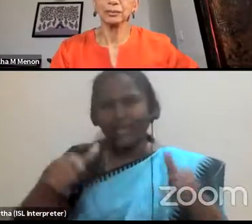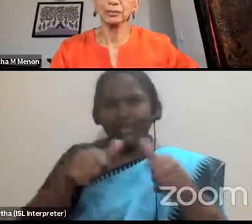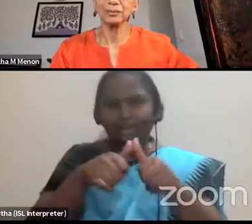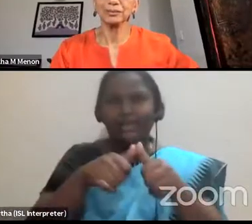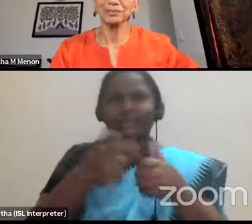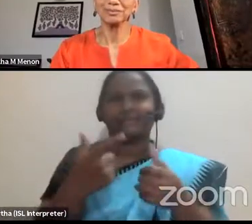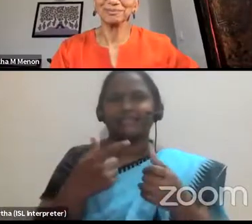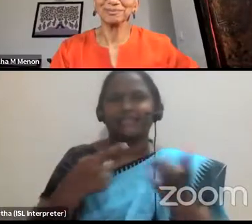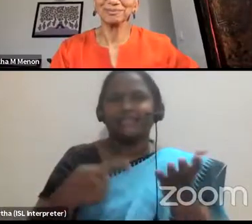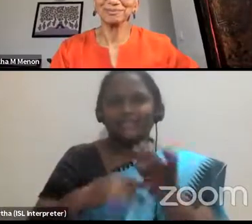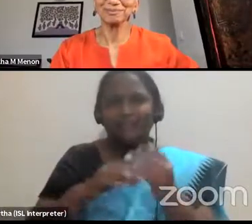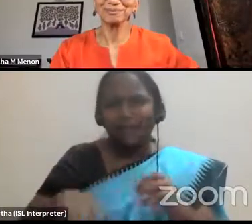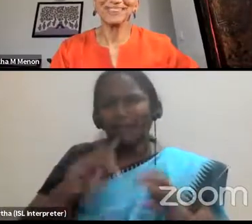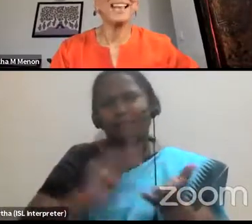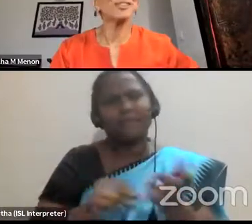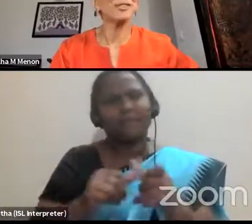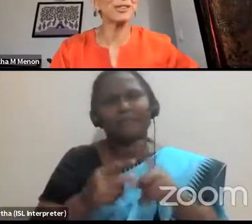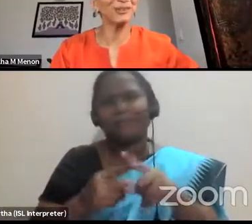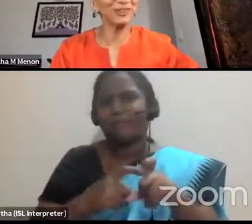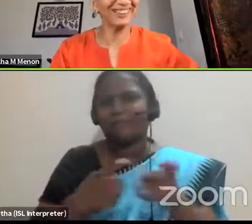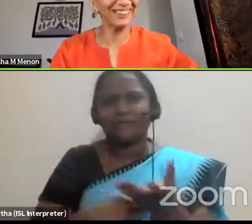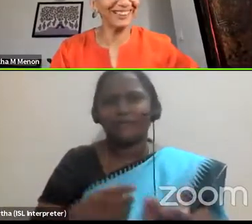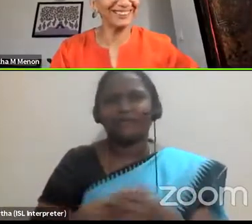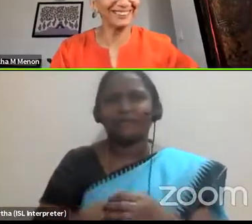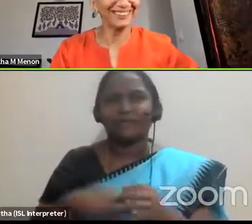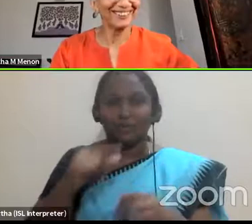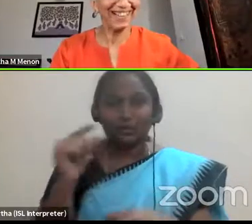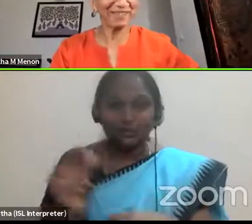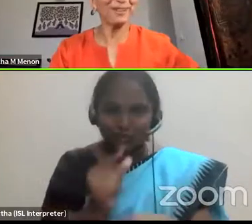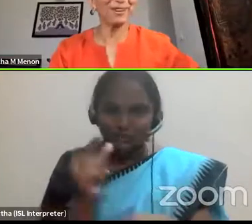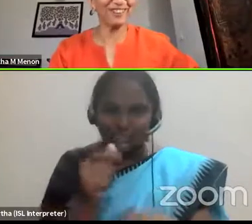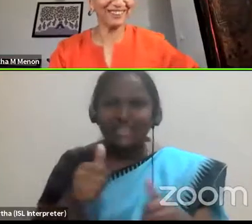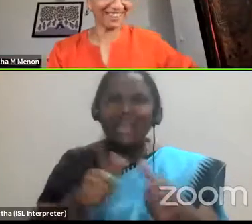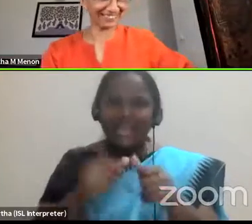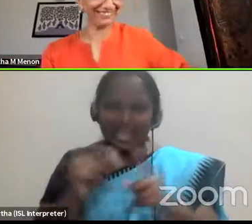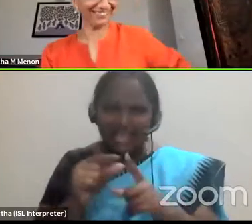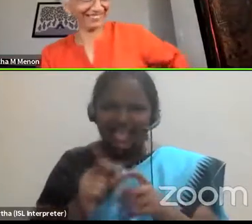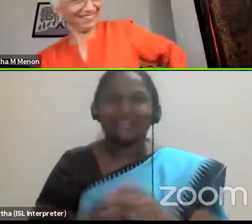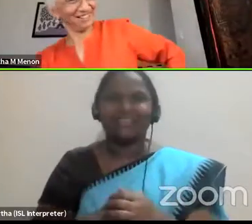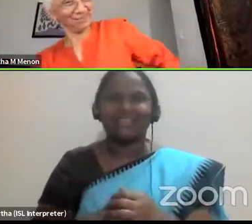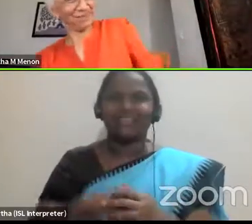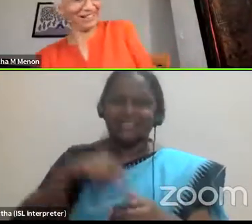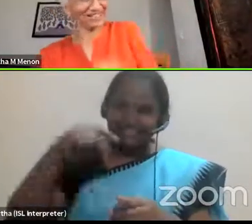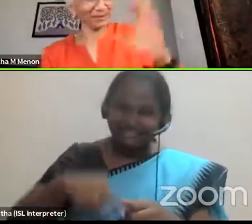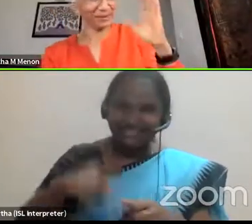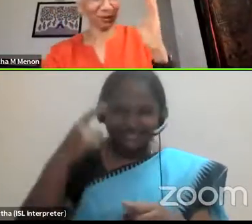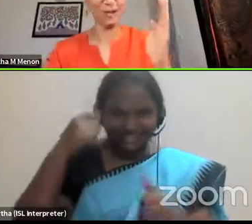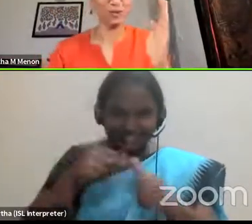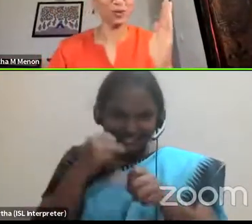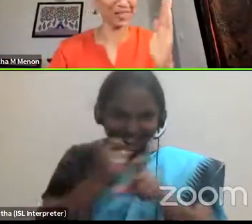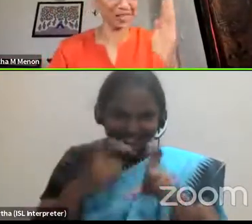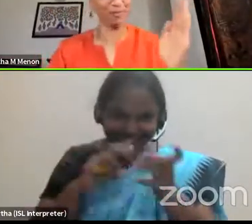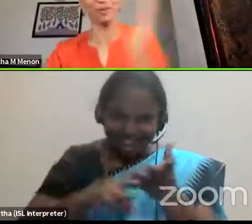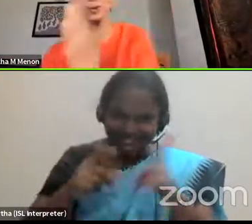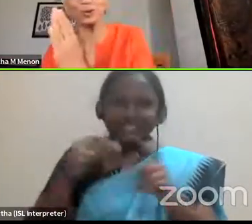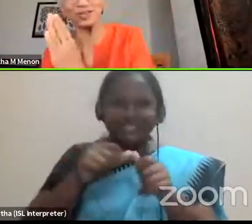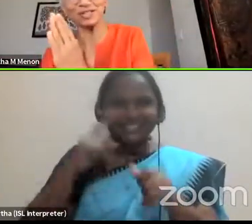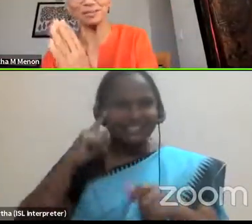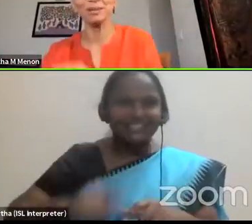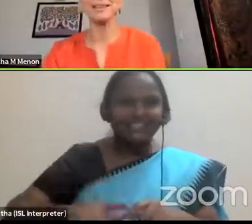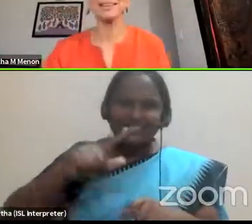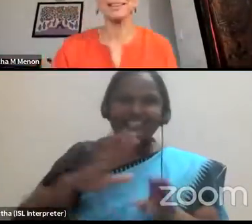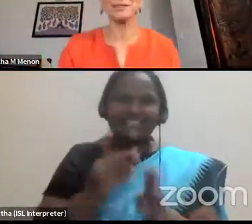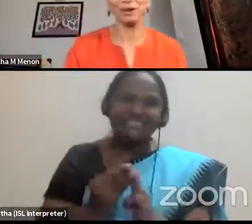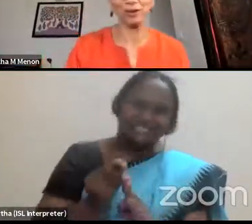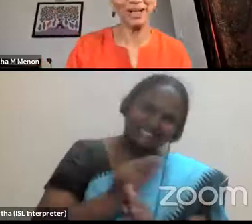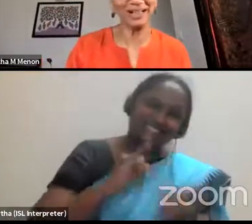STEAM matters, right? Using that, I've been on that agenda for a while, saying we don't have to use STEM, we have to go to